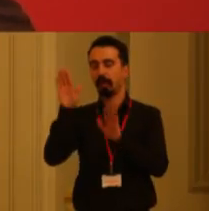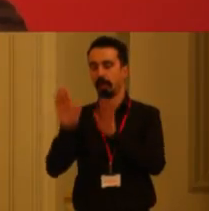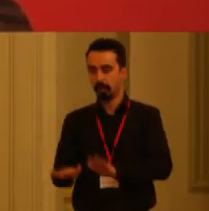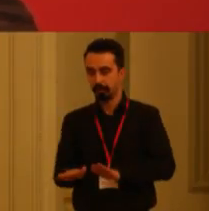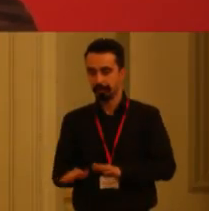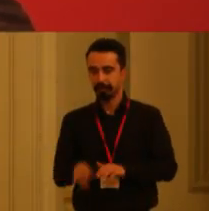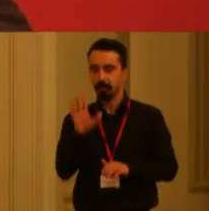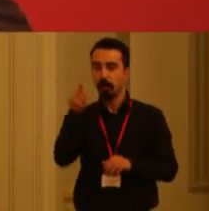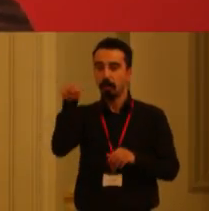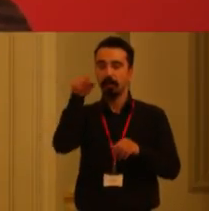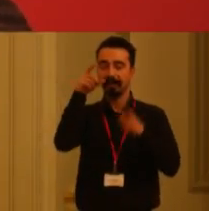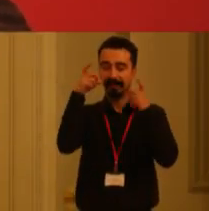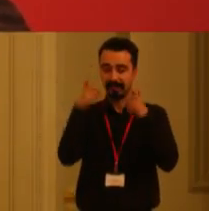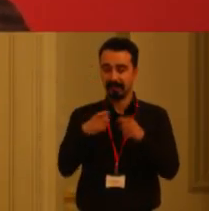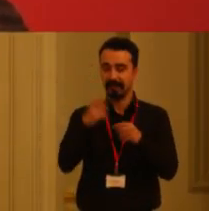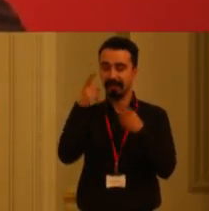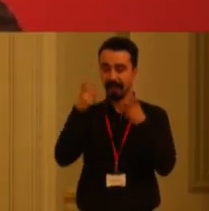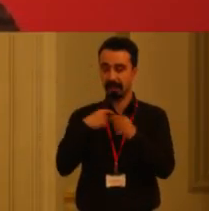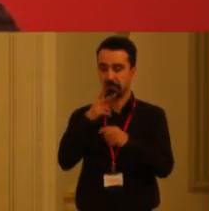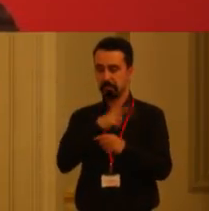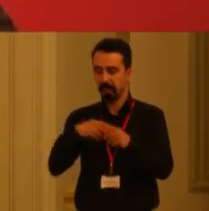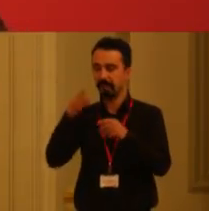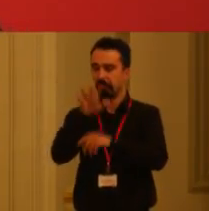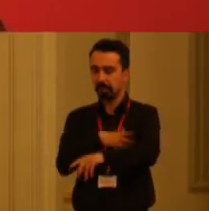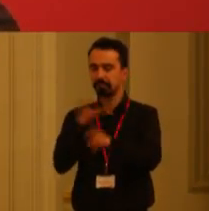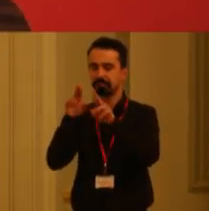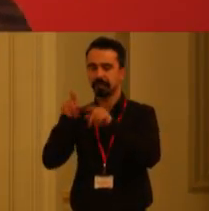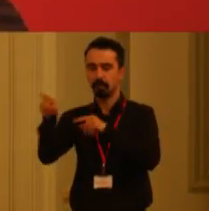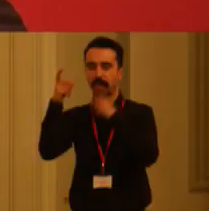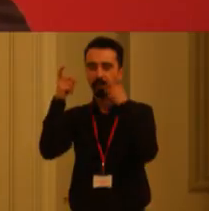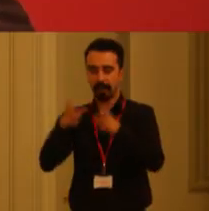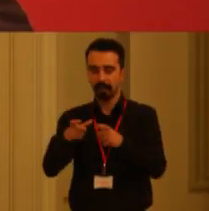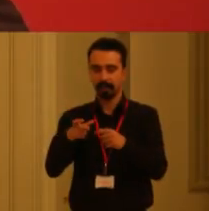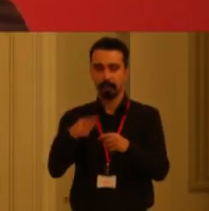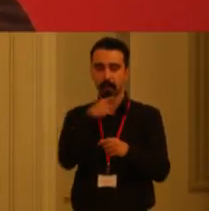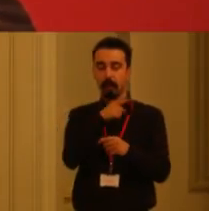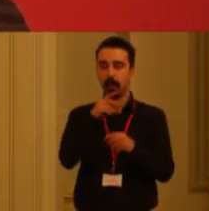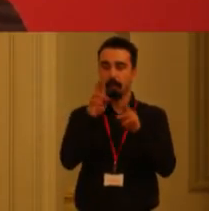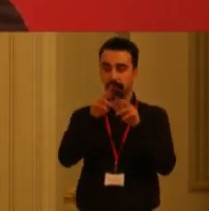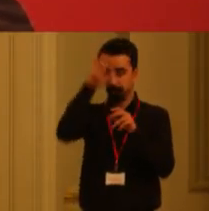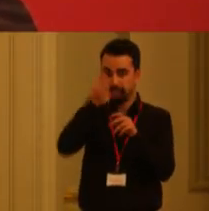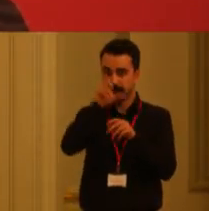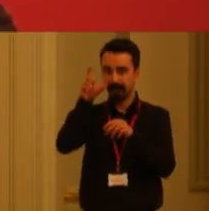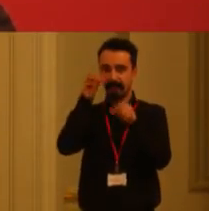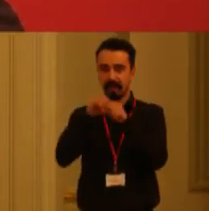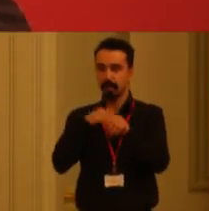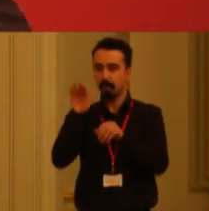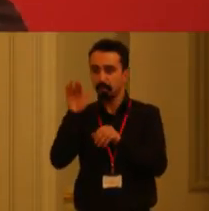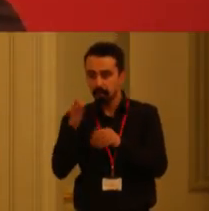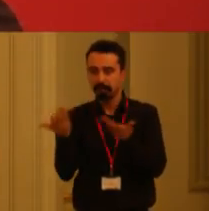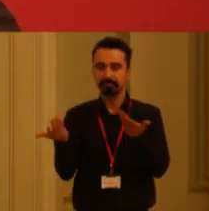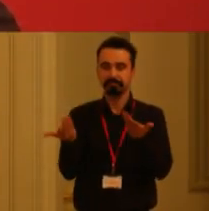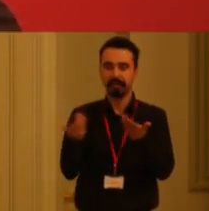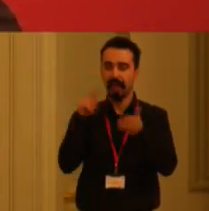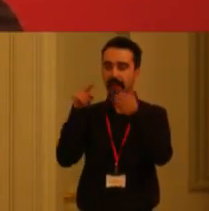if they are exposed to violence, something is done. Other than that, nothing is done. Maybe it's the local governments that have